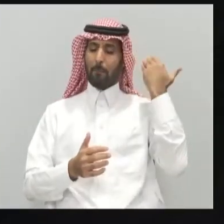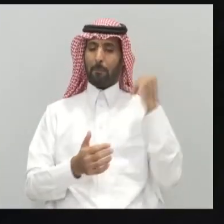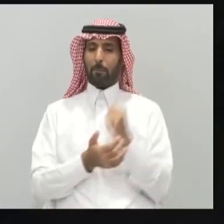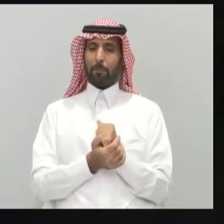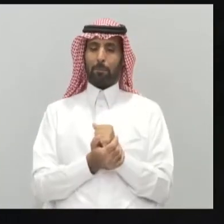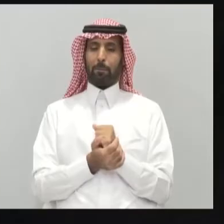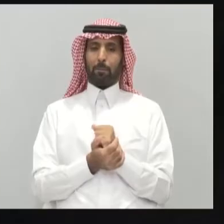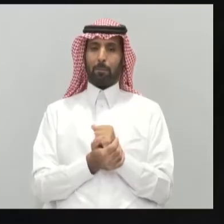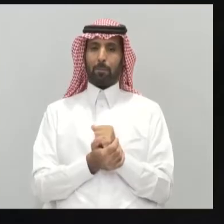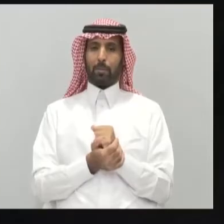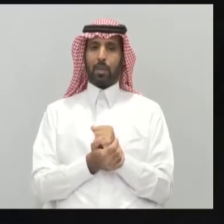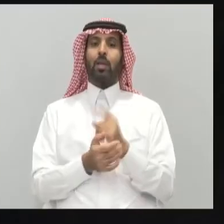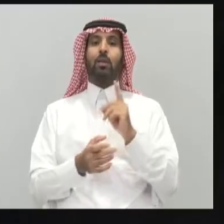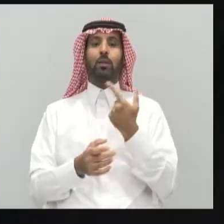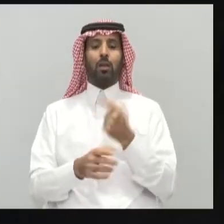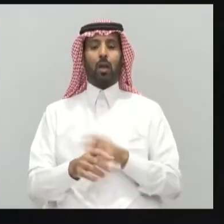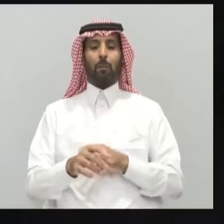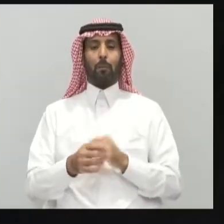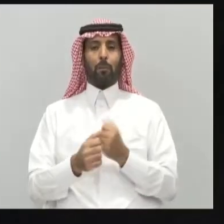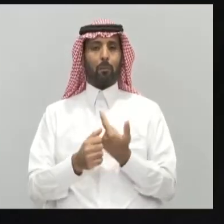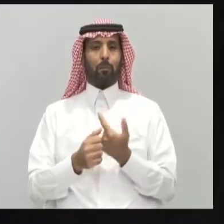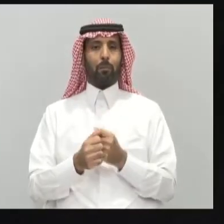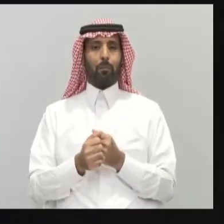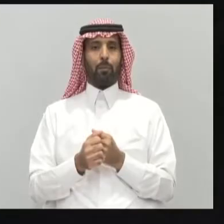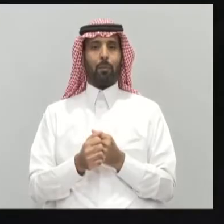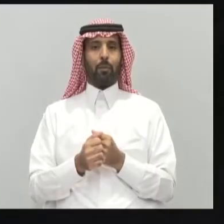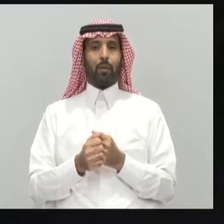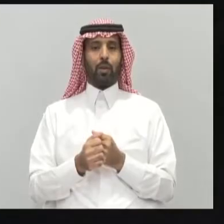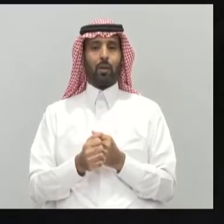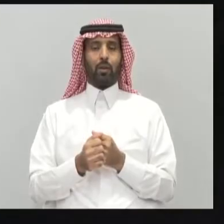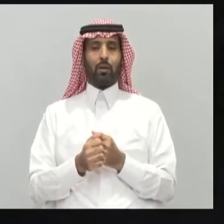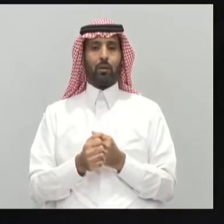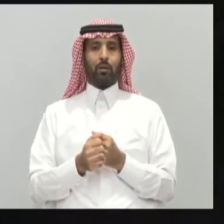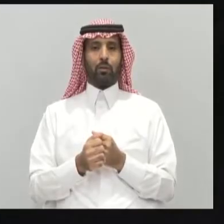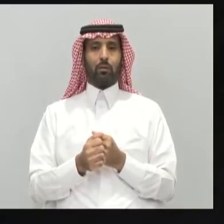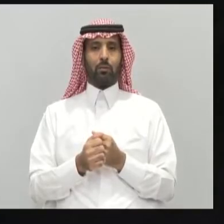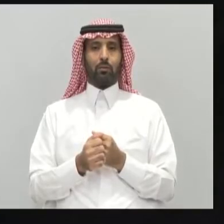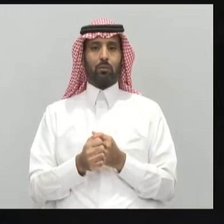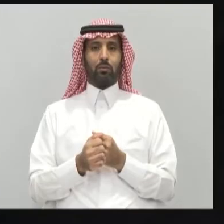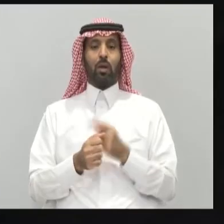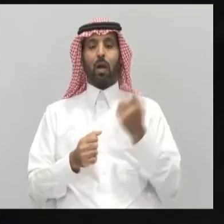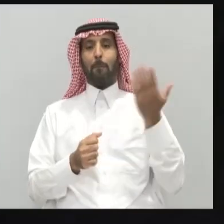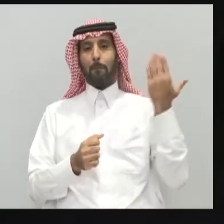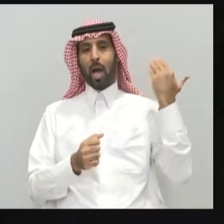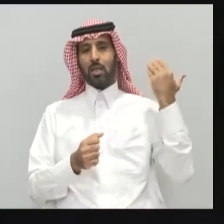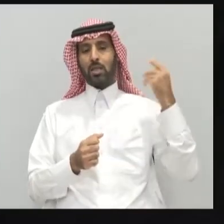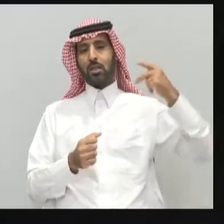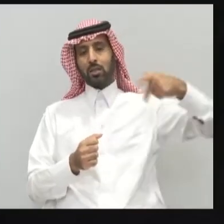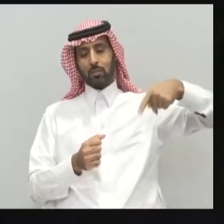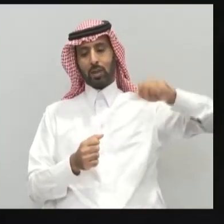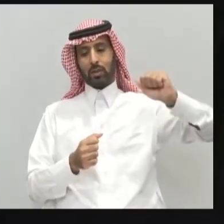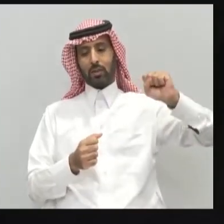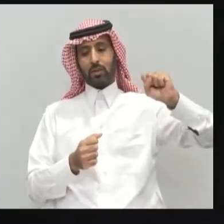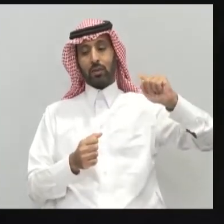time. We sometimes use it to we use it in the past to tell that